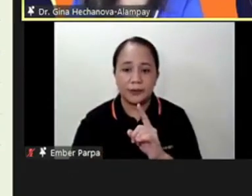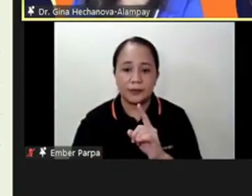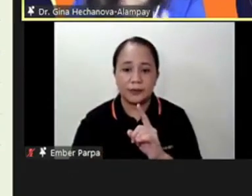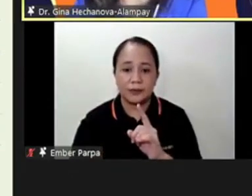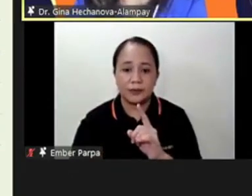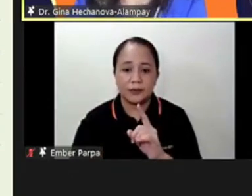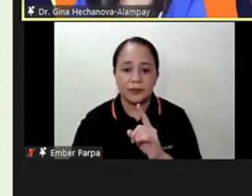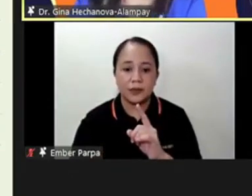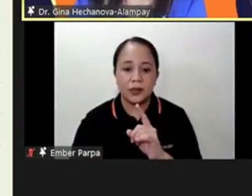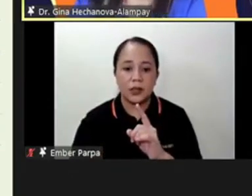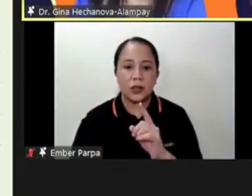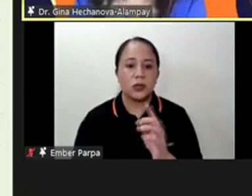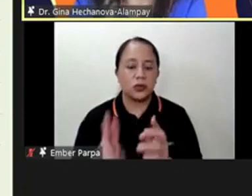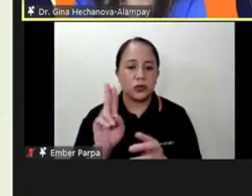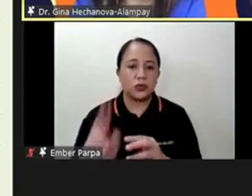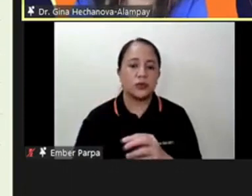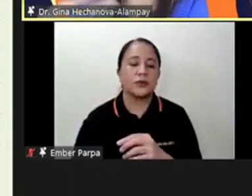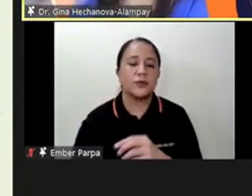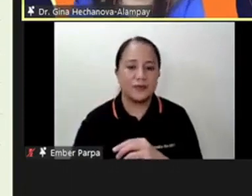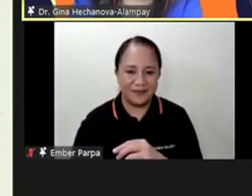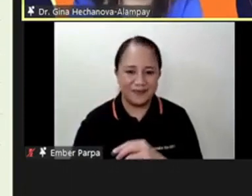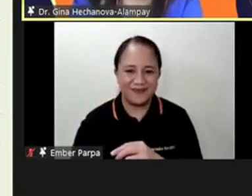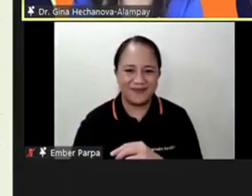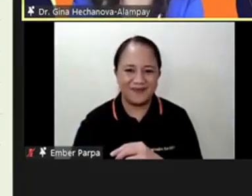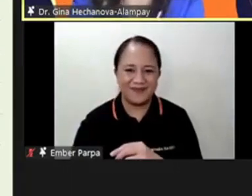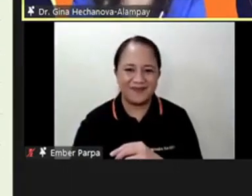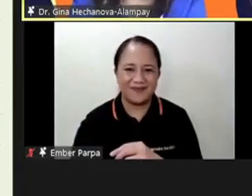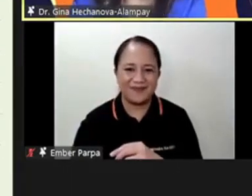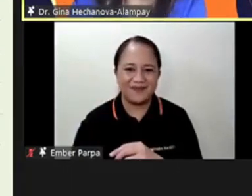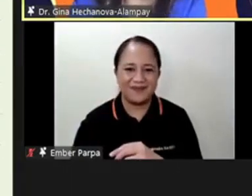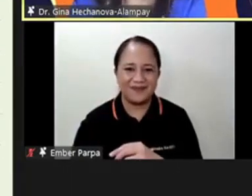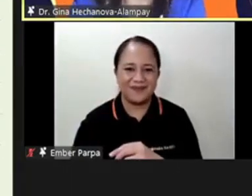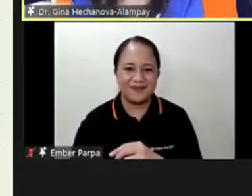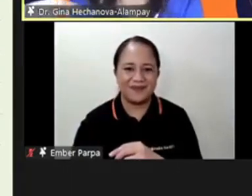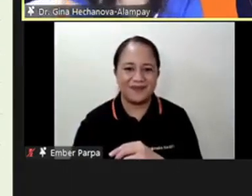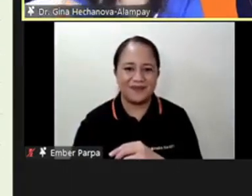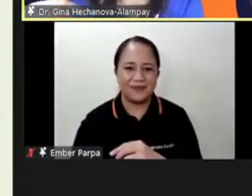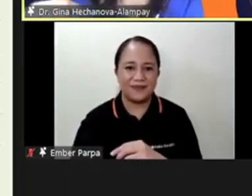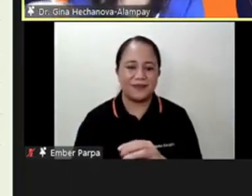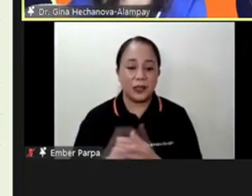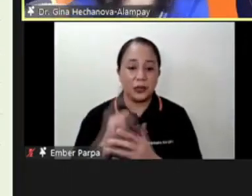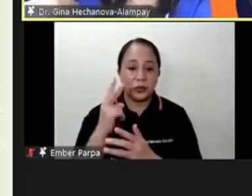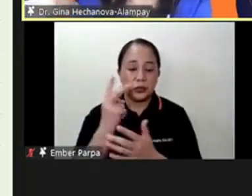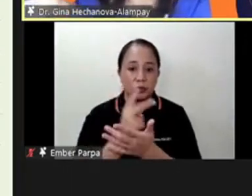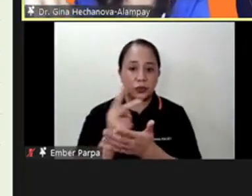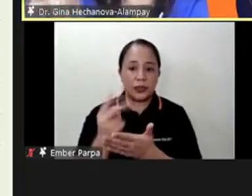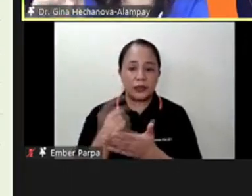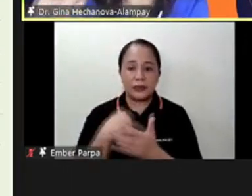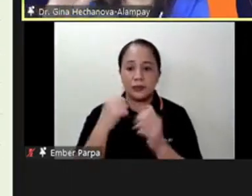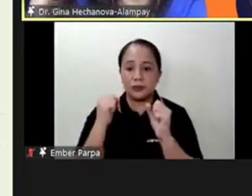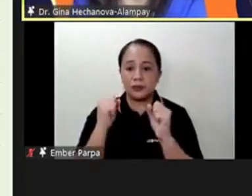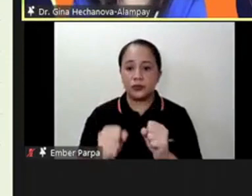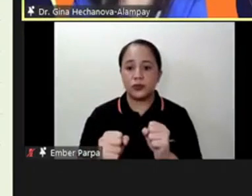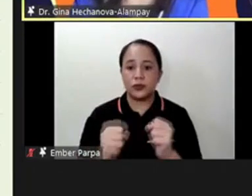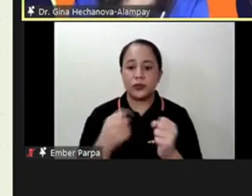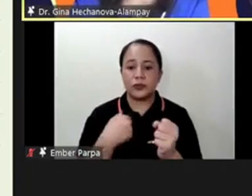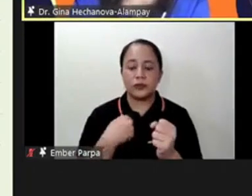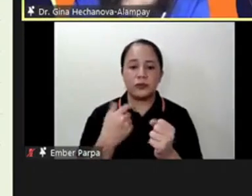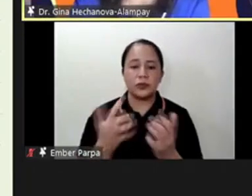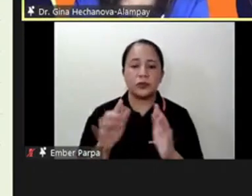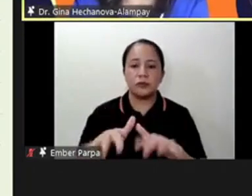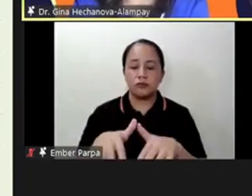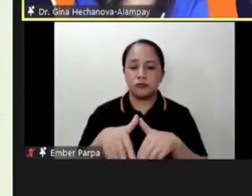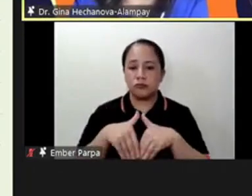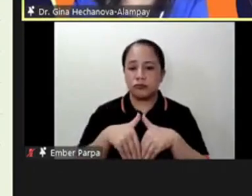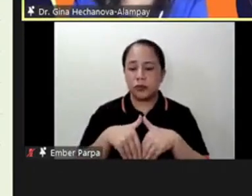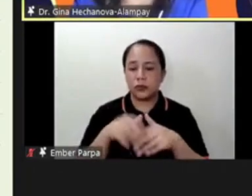and Lusog Isip app users improved their well-being in 2 weeks, and their ability to reframe